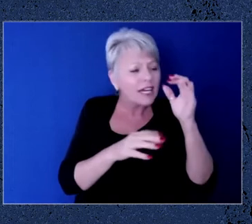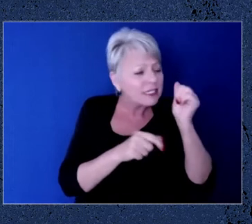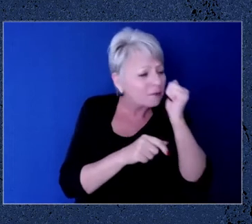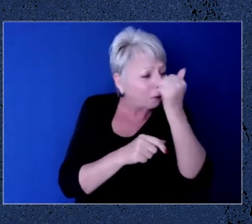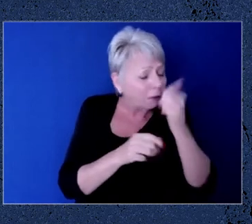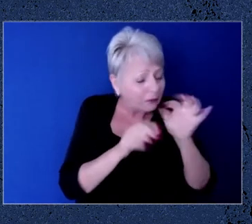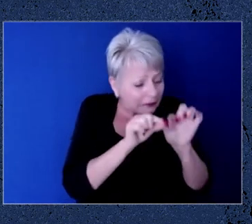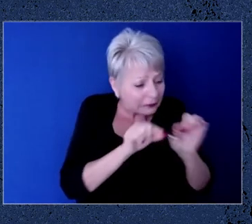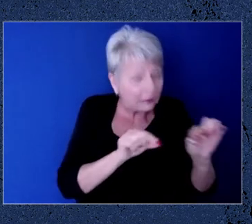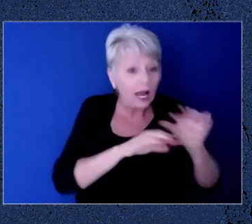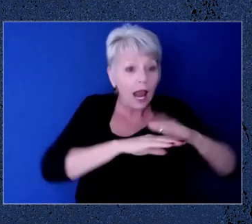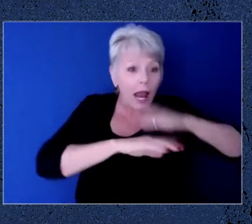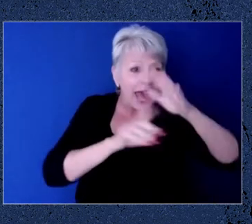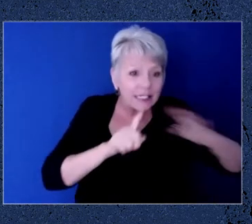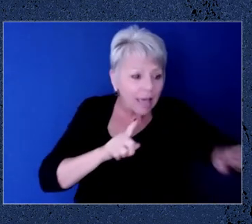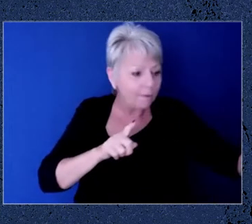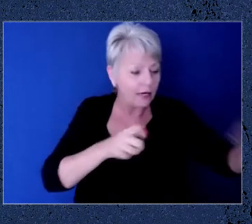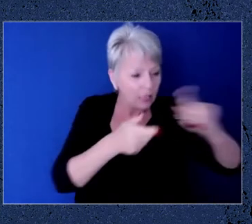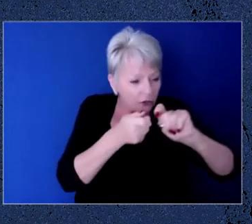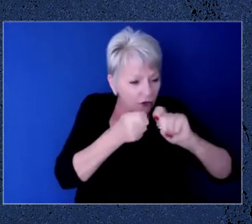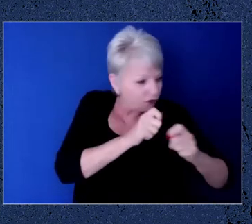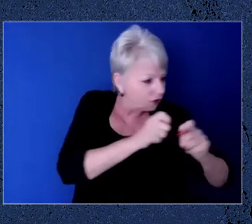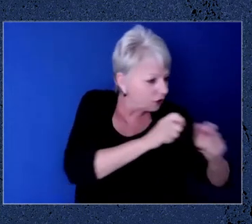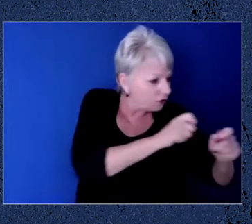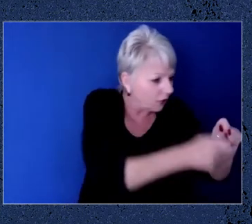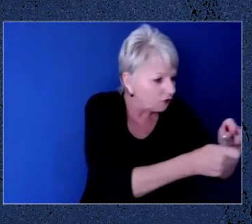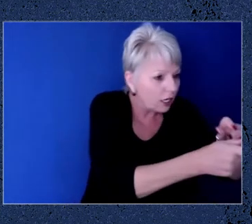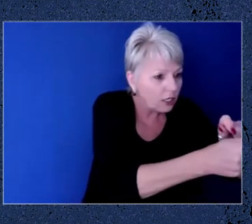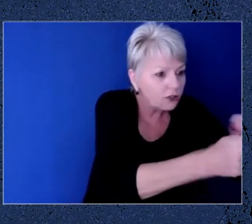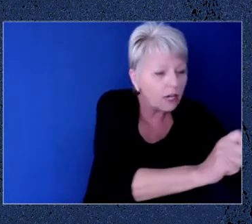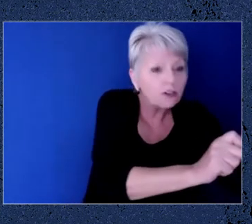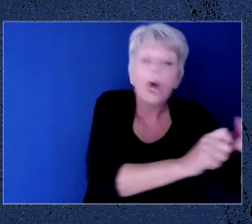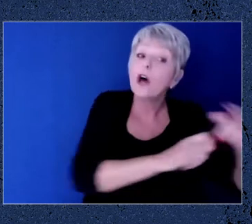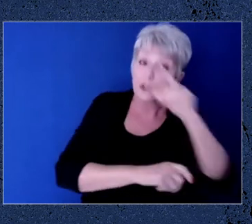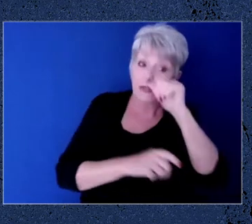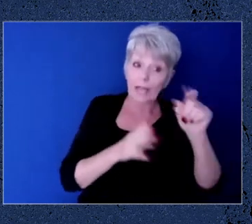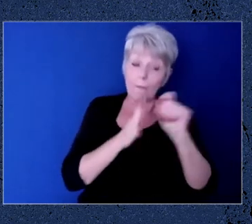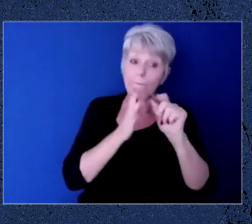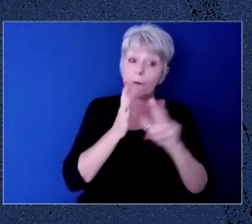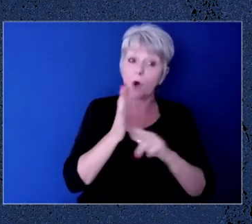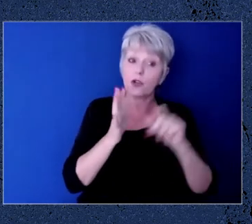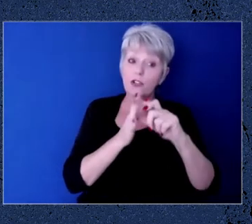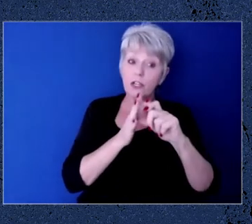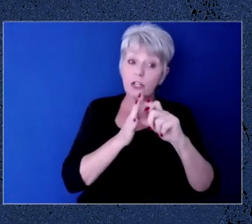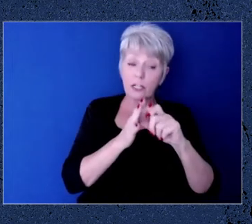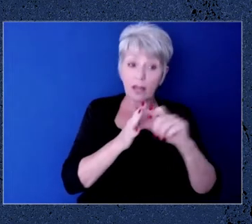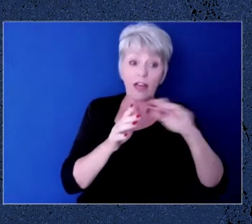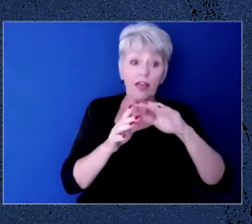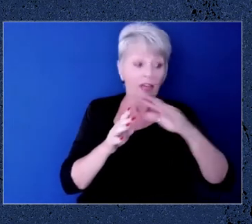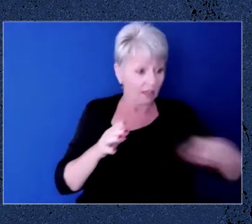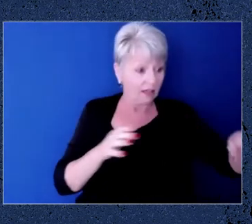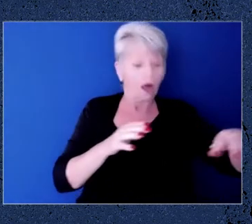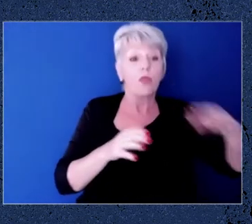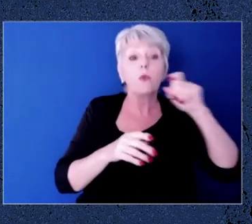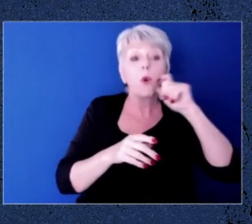landscape, land alterations to pond water and keep a landscape wet throughout the year. And to hold eels, you know, and